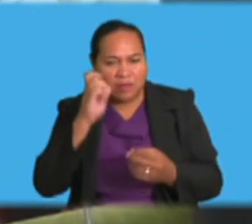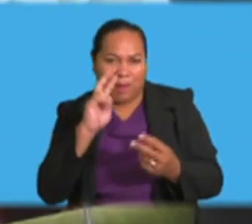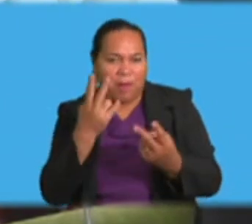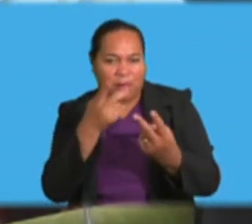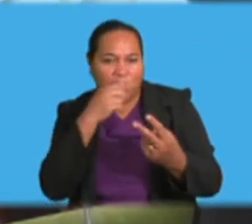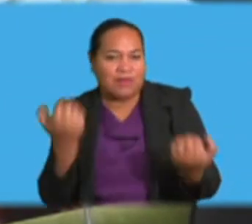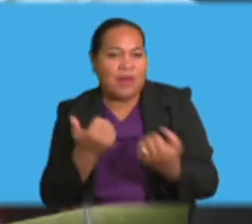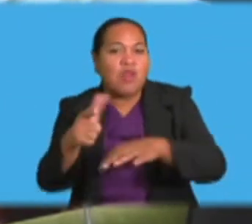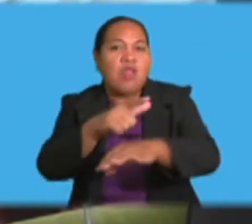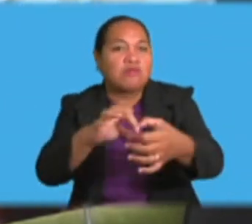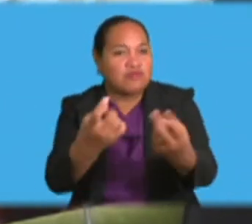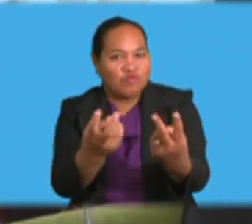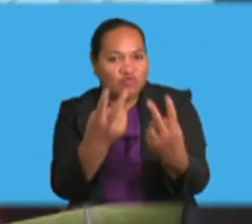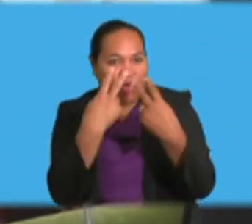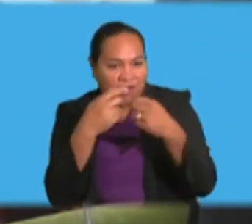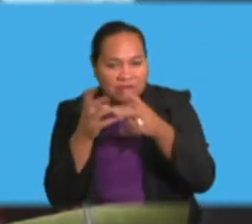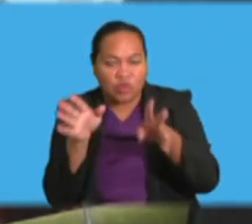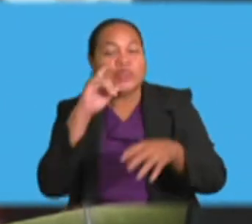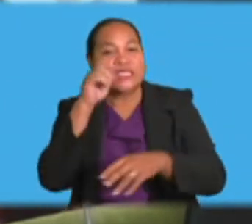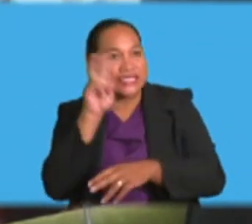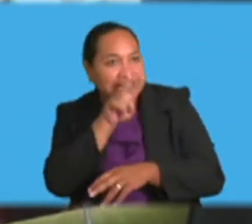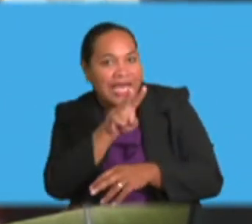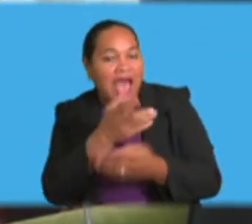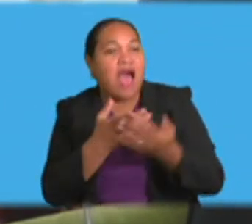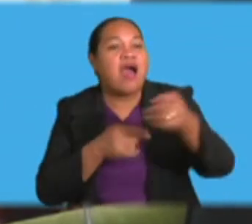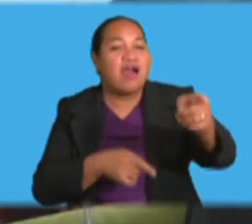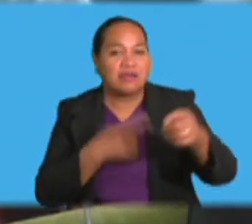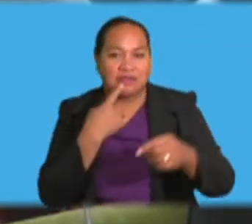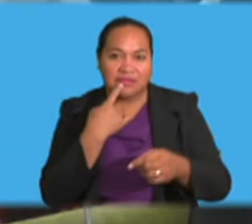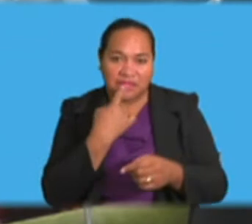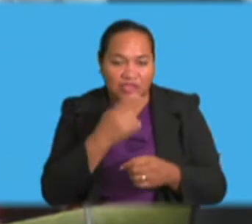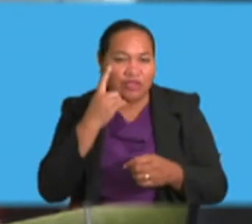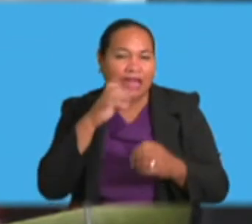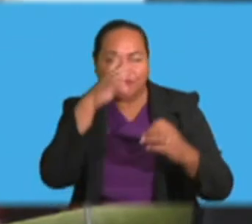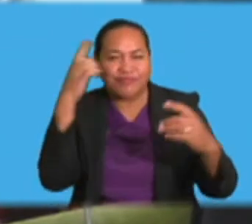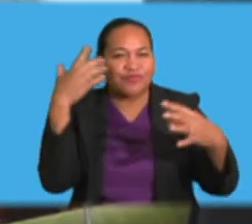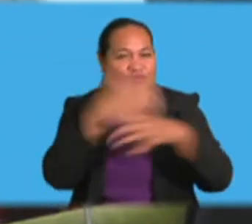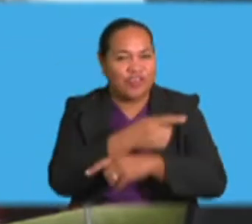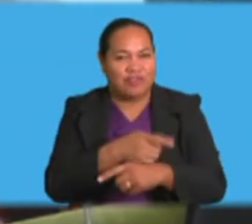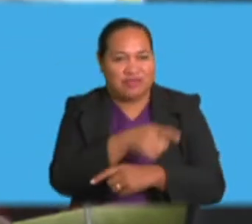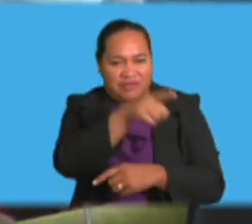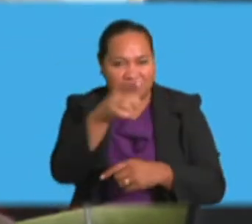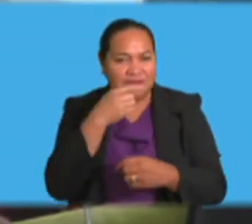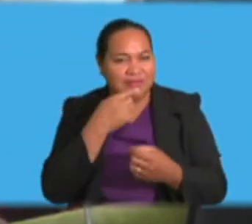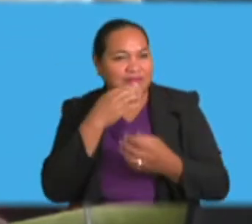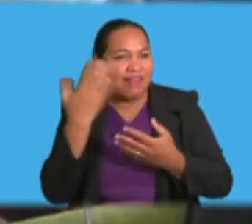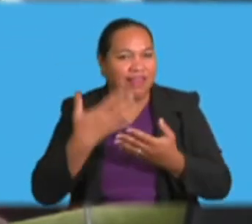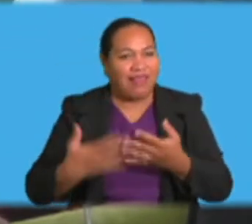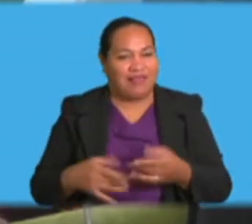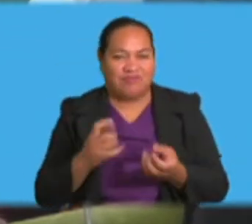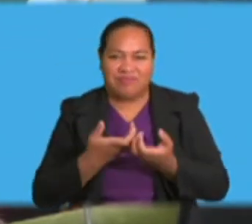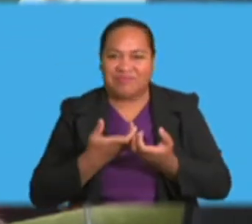this session through live feed. They can see for themselves how Honourable Nawaikula is trying to mislead them on Fiji Pine Limited shareholding